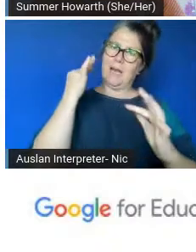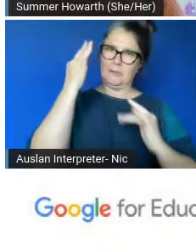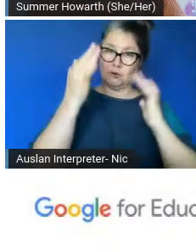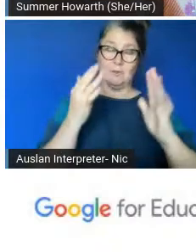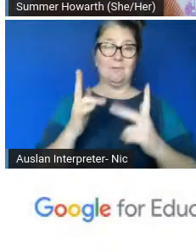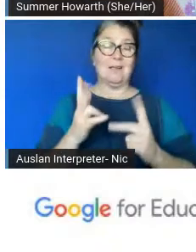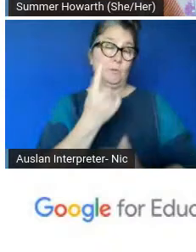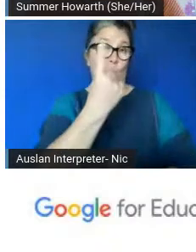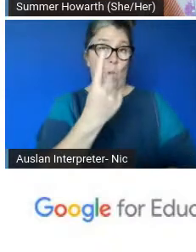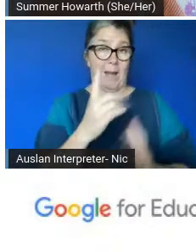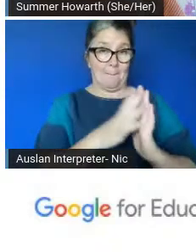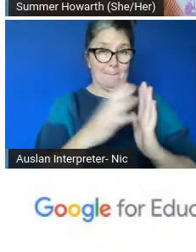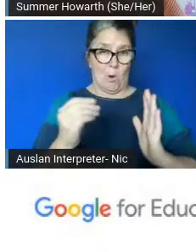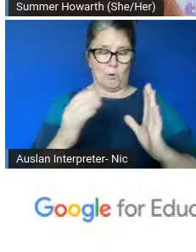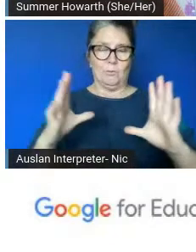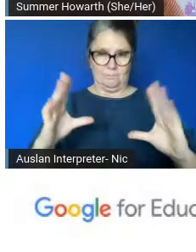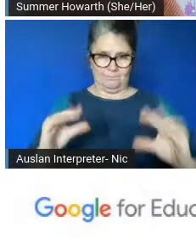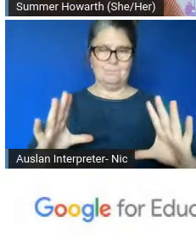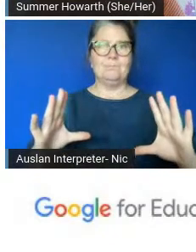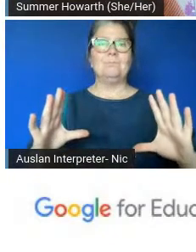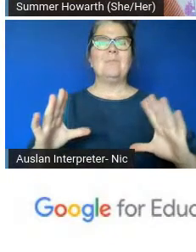model. This is a